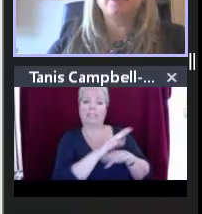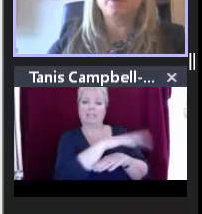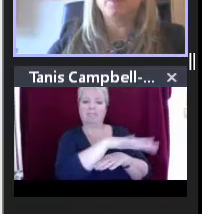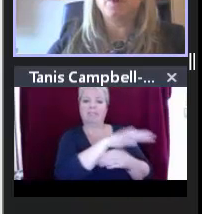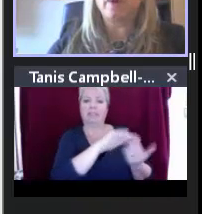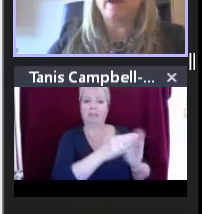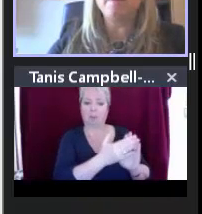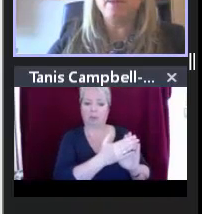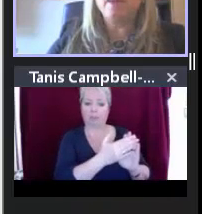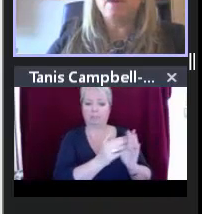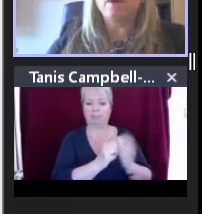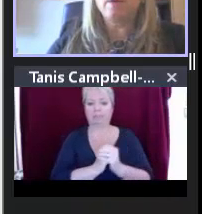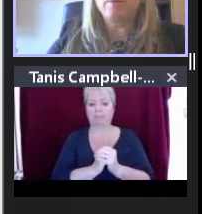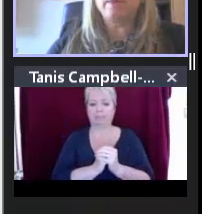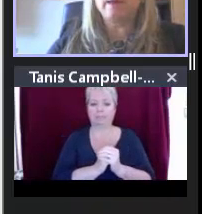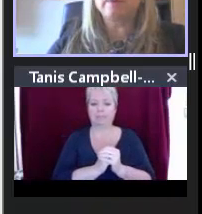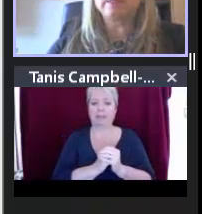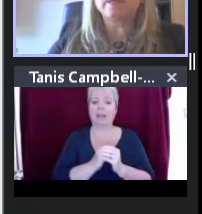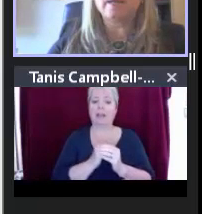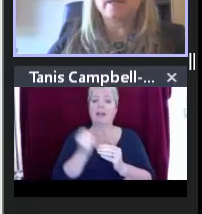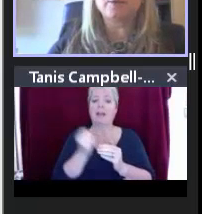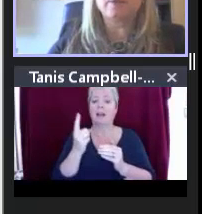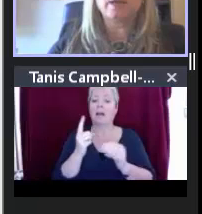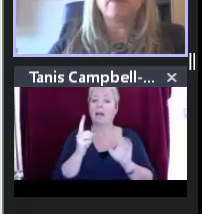is a fundable program, are